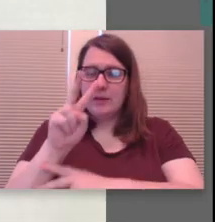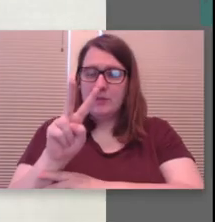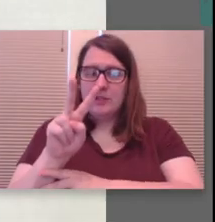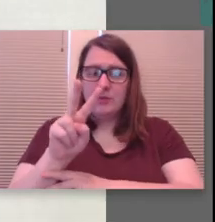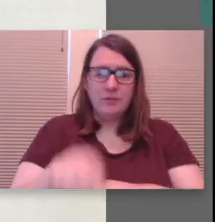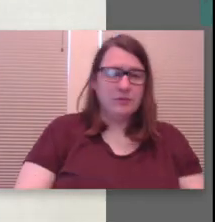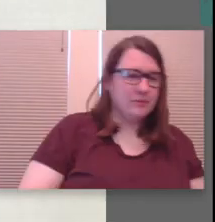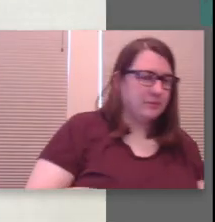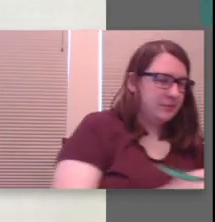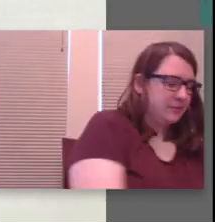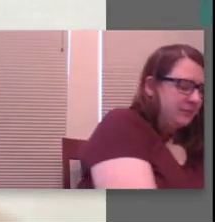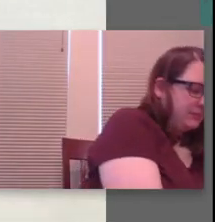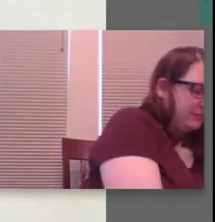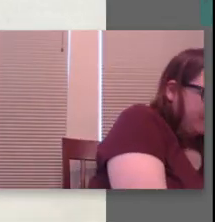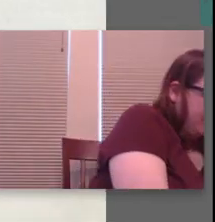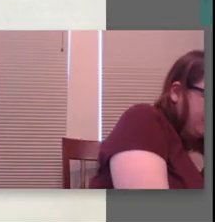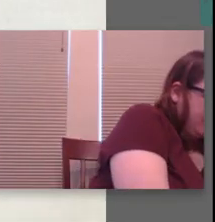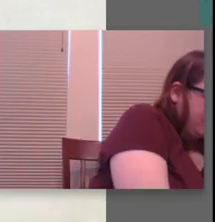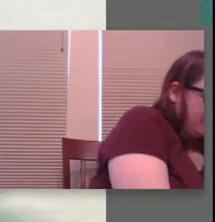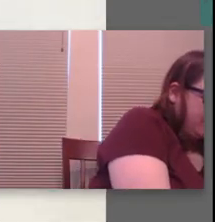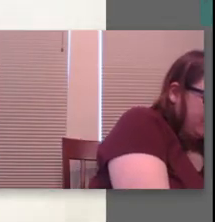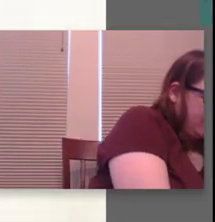4 times 2.